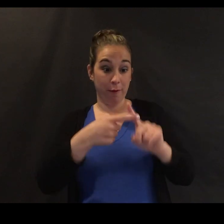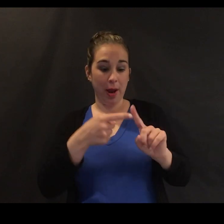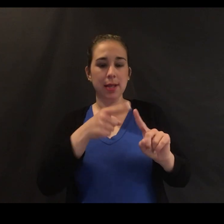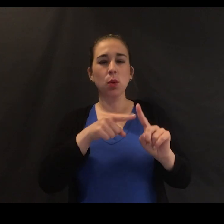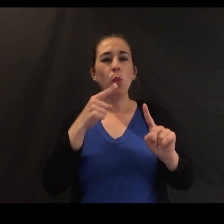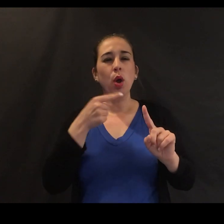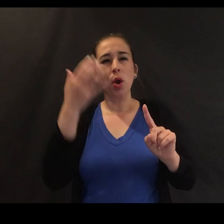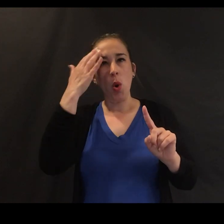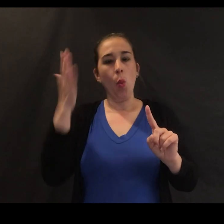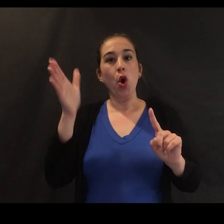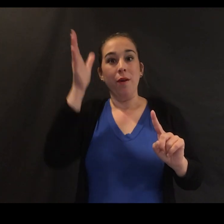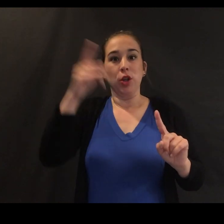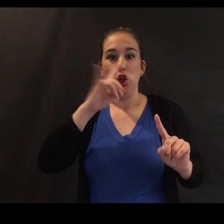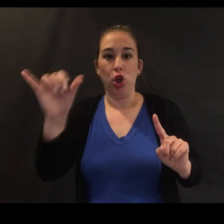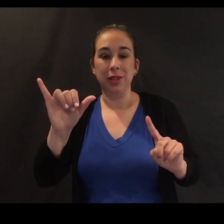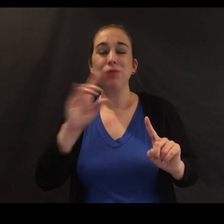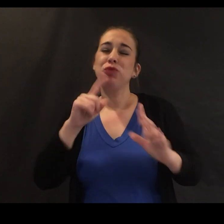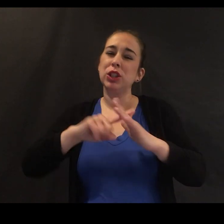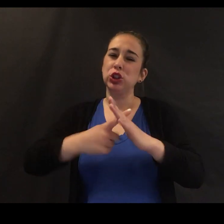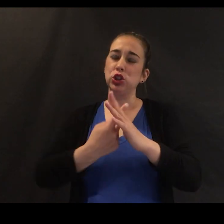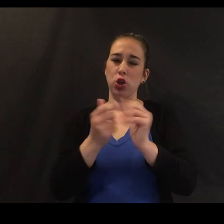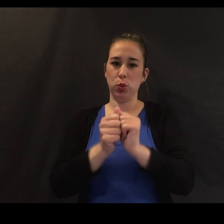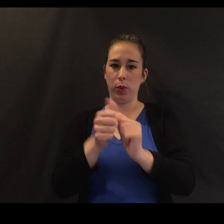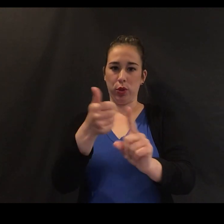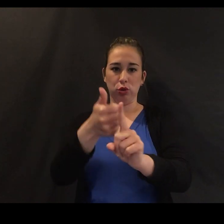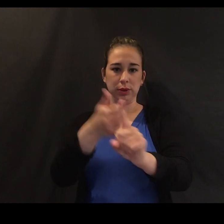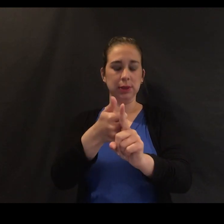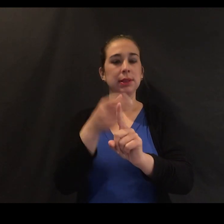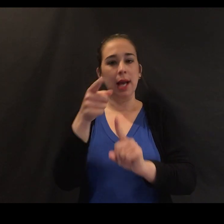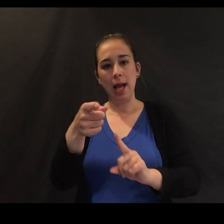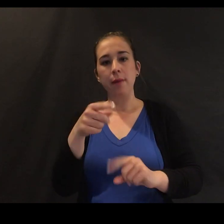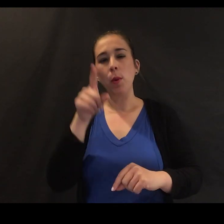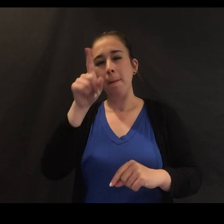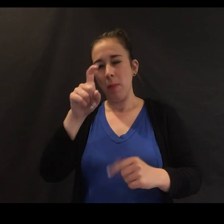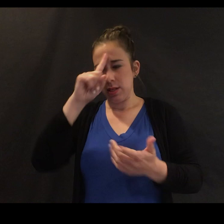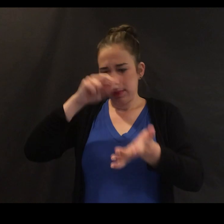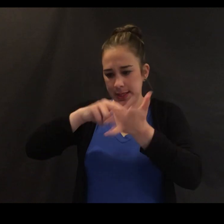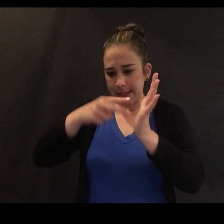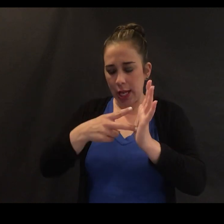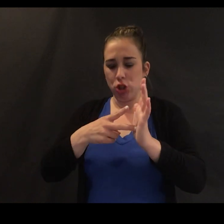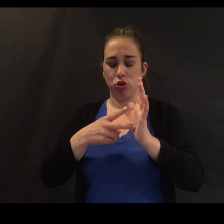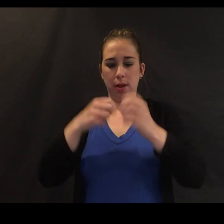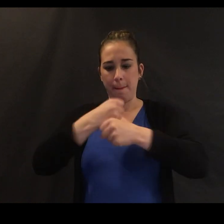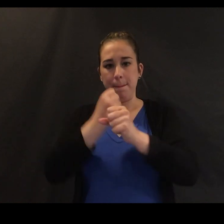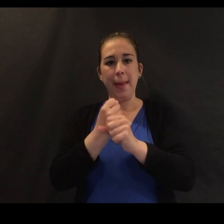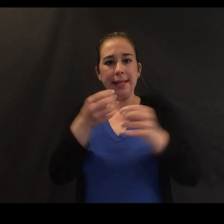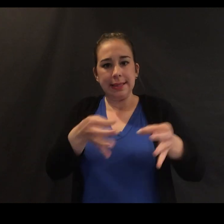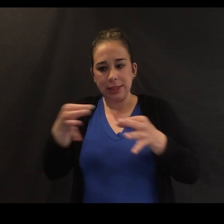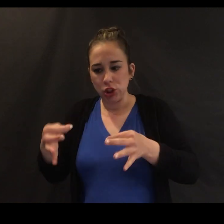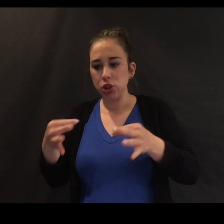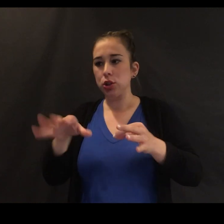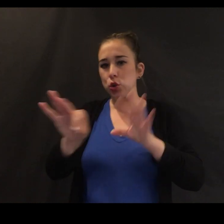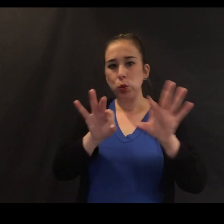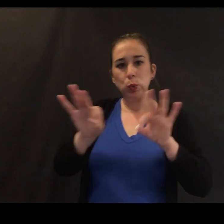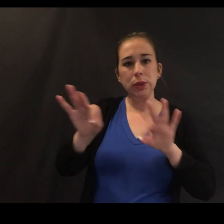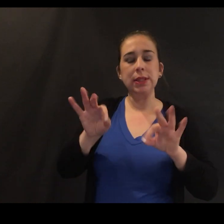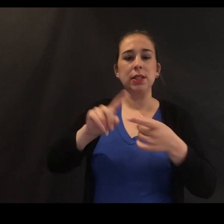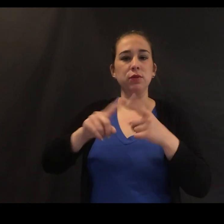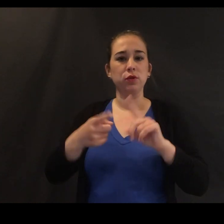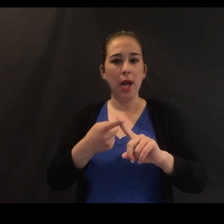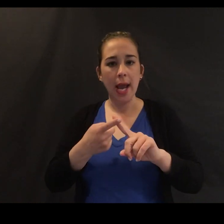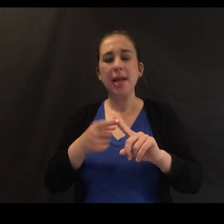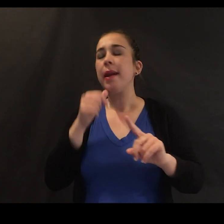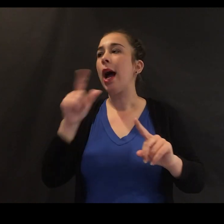and it all starts with you. It starts with you being intentional about choosing the right people in your life, not just passively